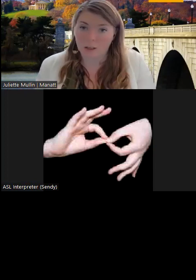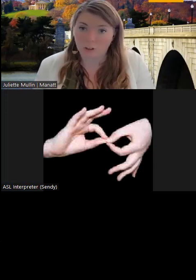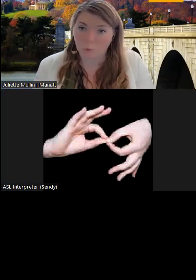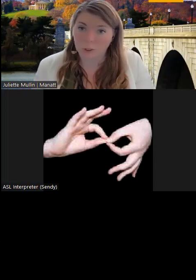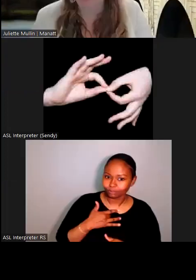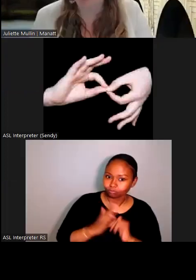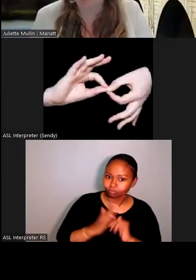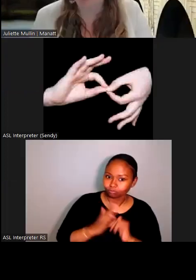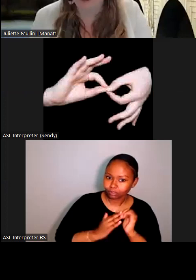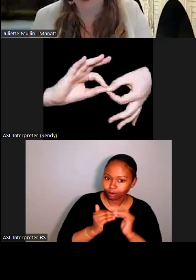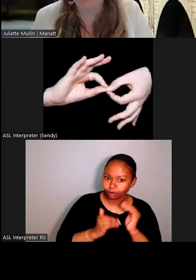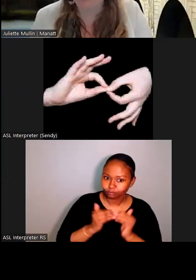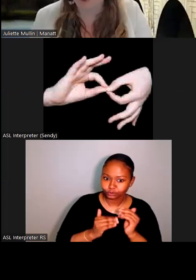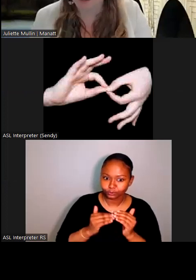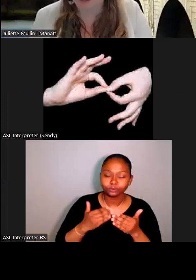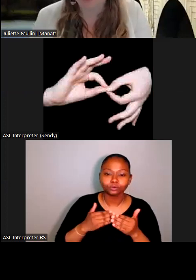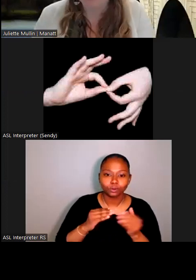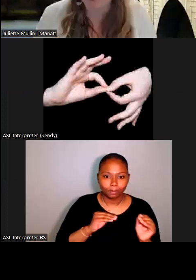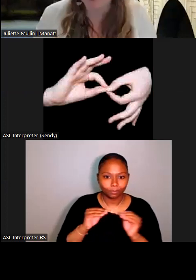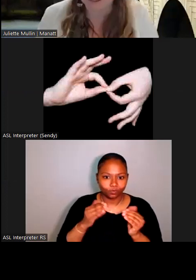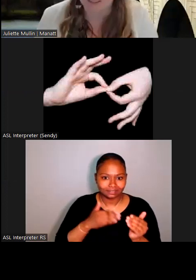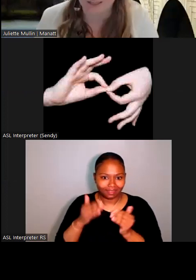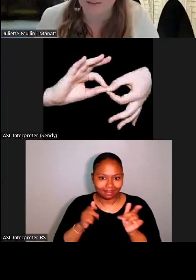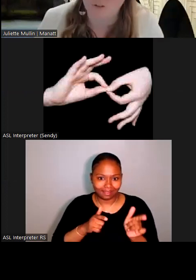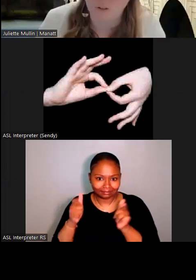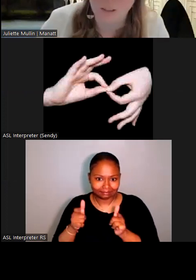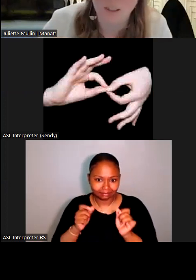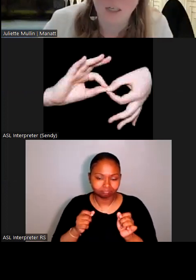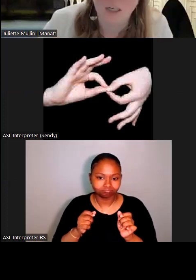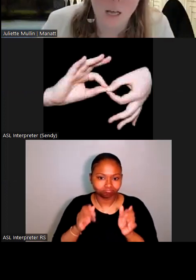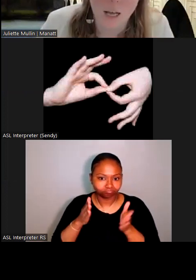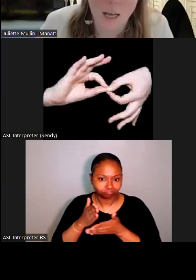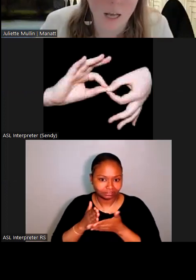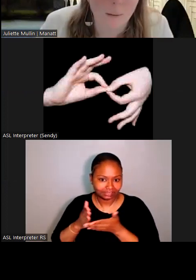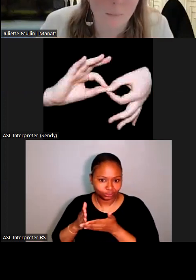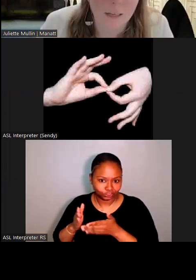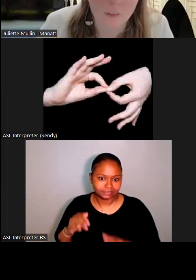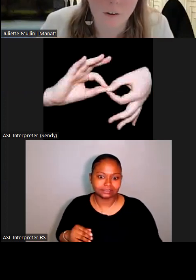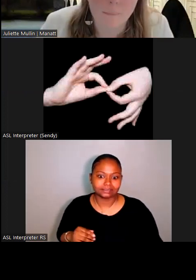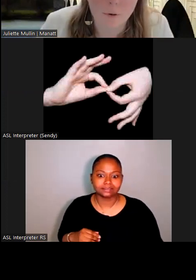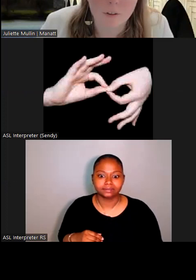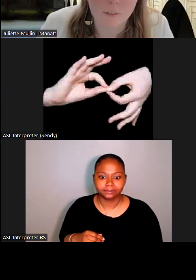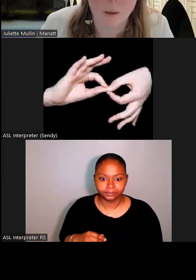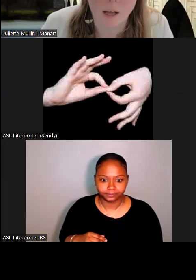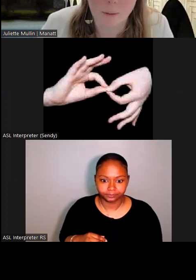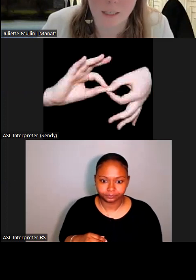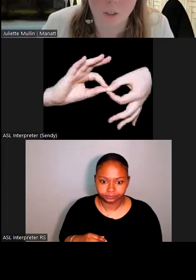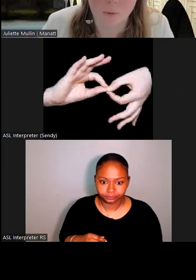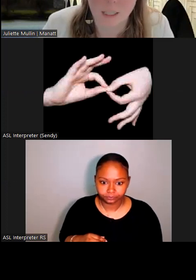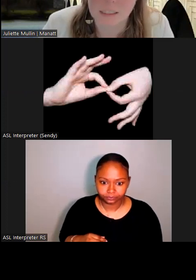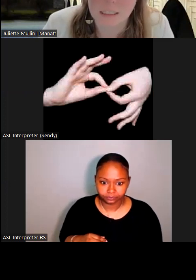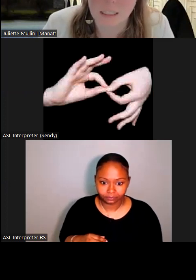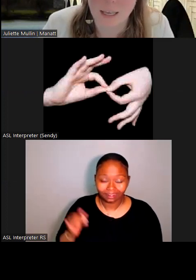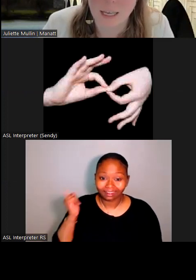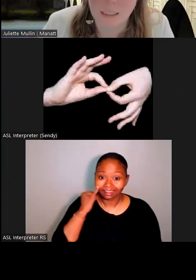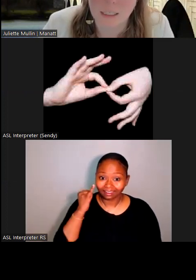section, acknowledging we're going to keep workshopping a little bit more, but moving into the next section. If there are members of the public who